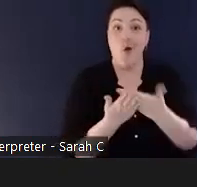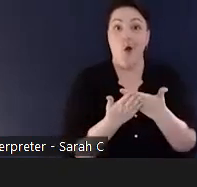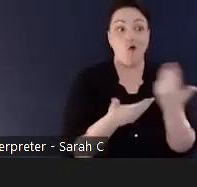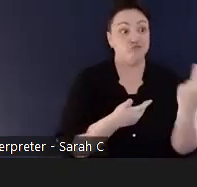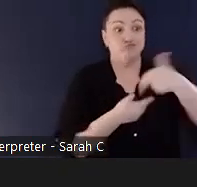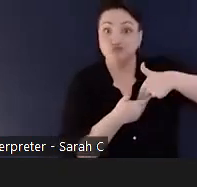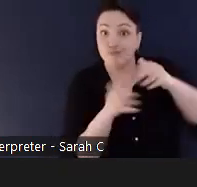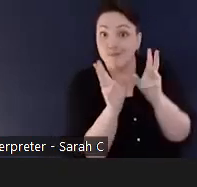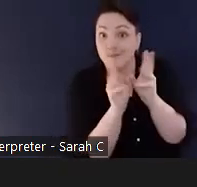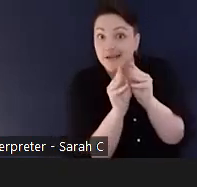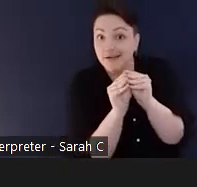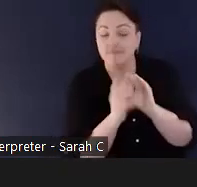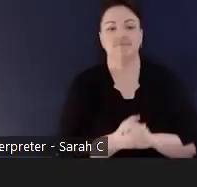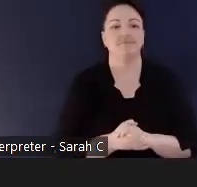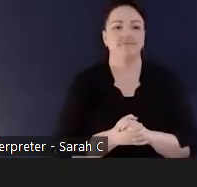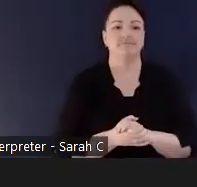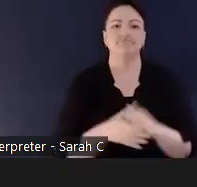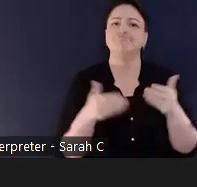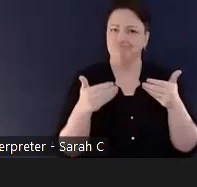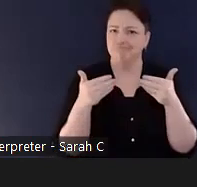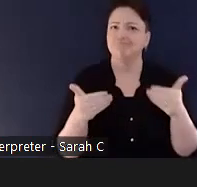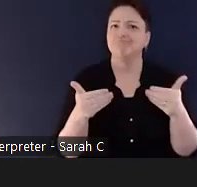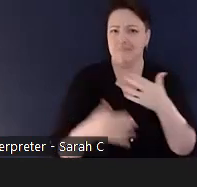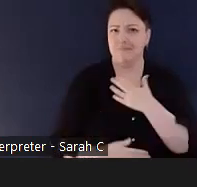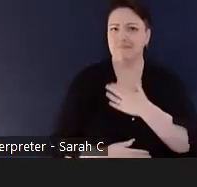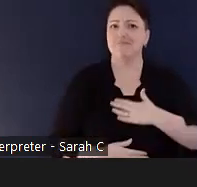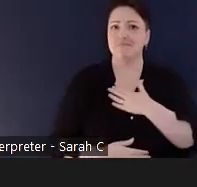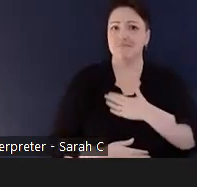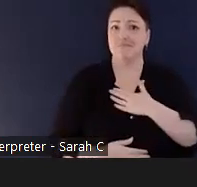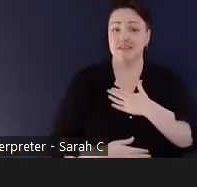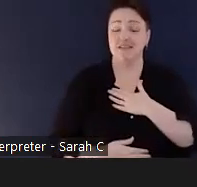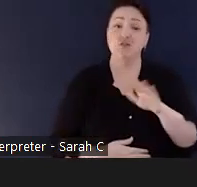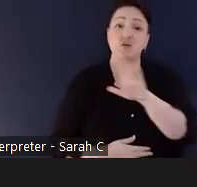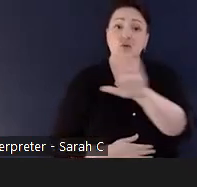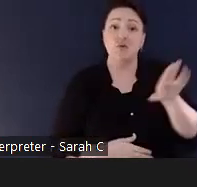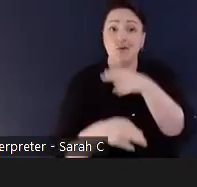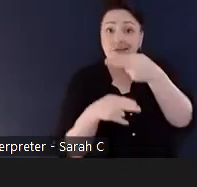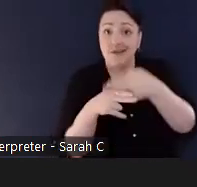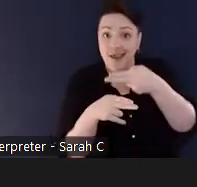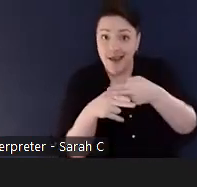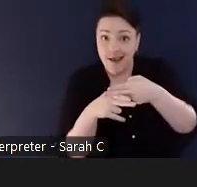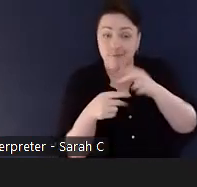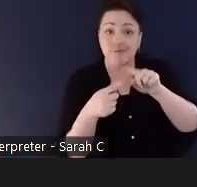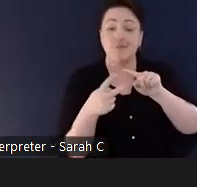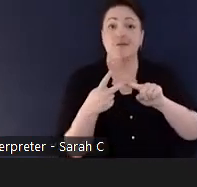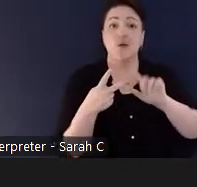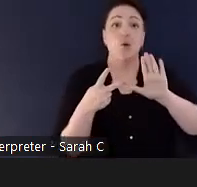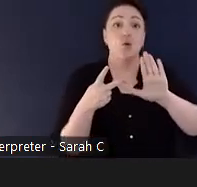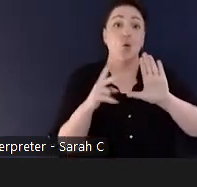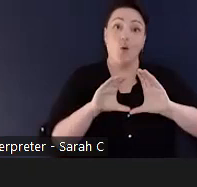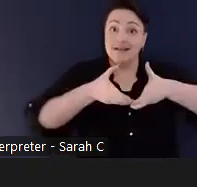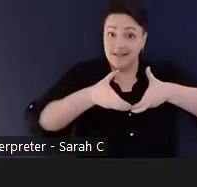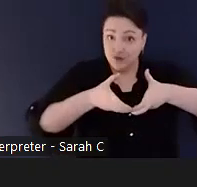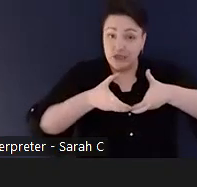we'd like to encourage everyone to please type their name into the chat, as well as your organization if you have